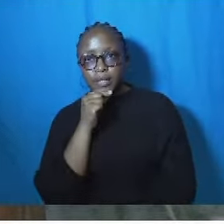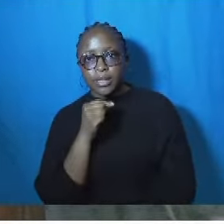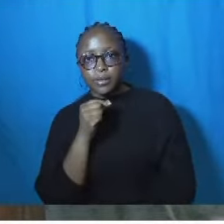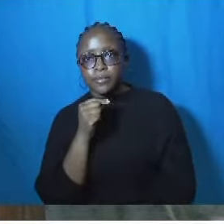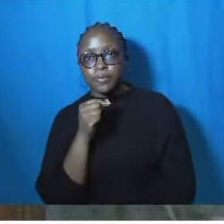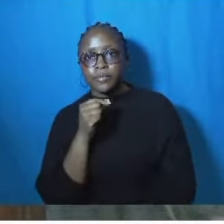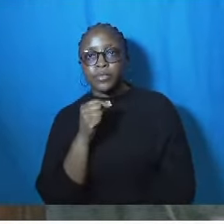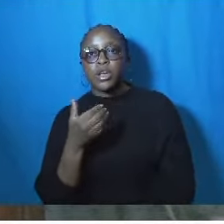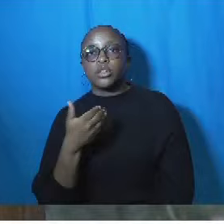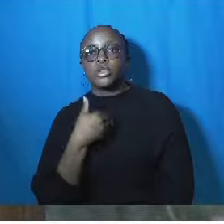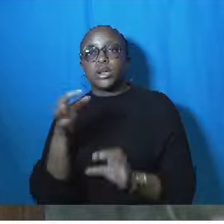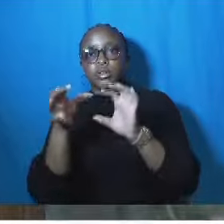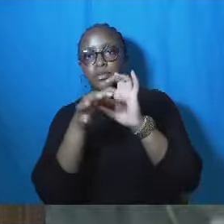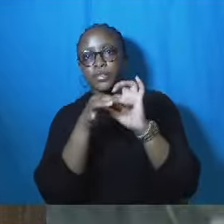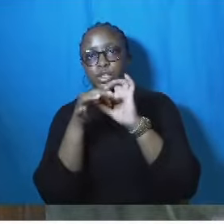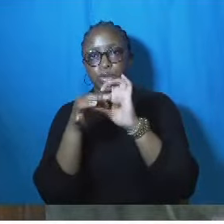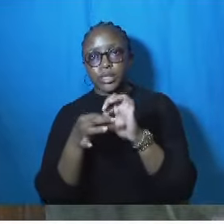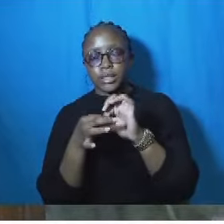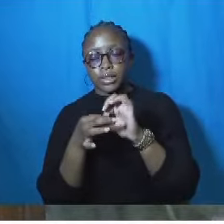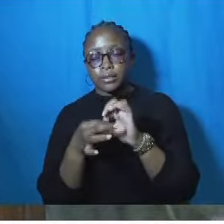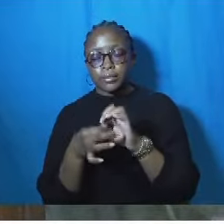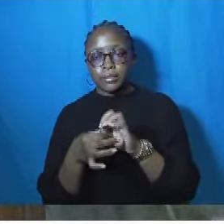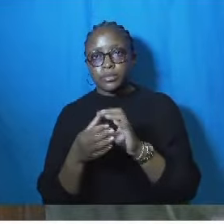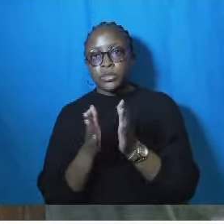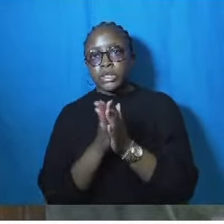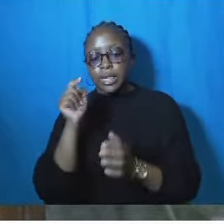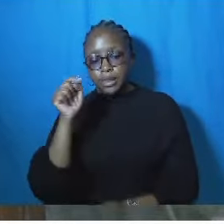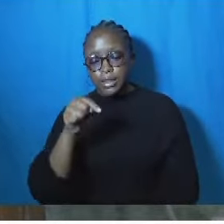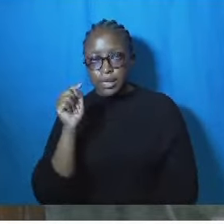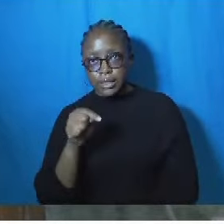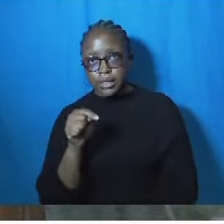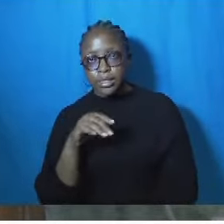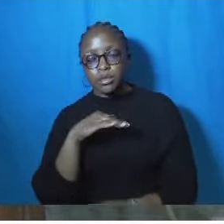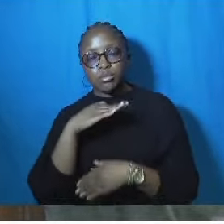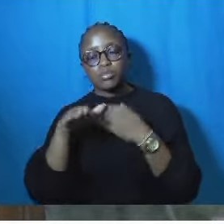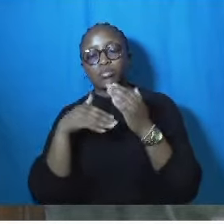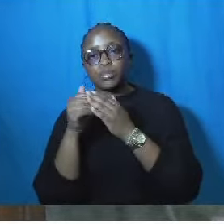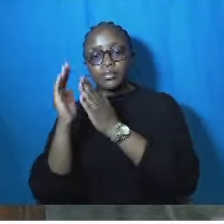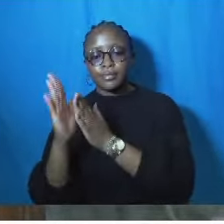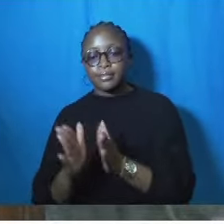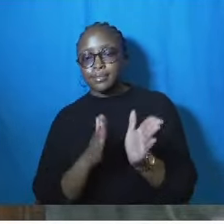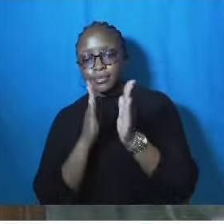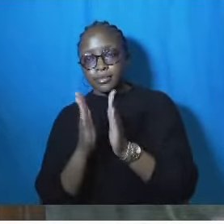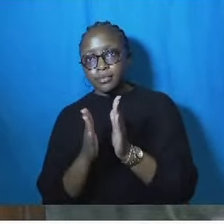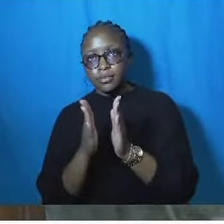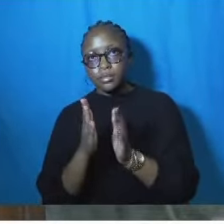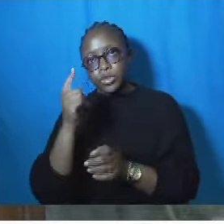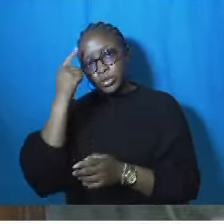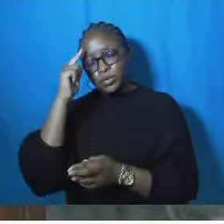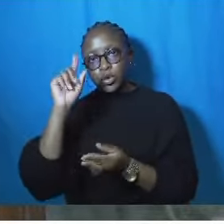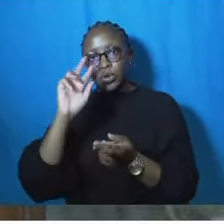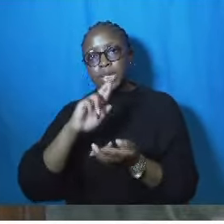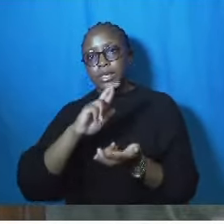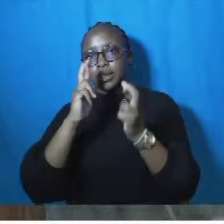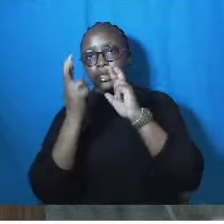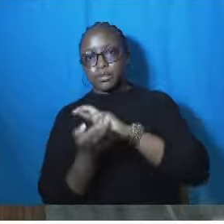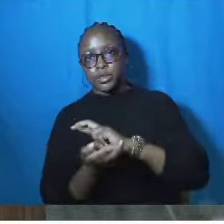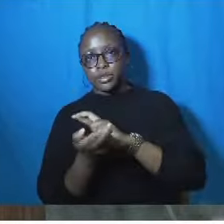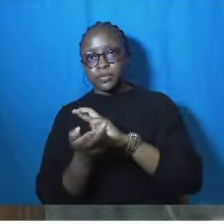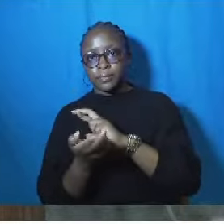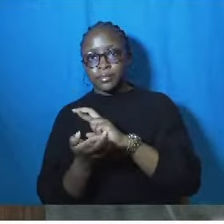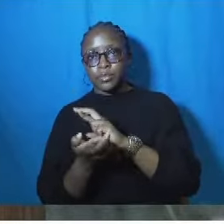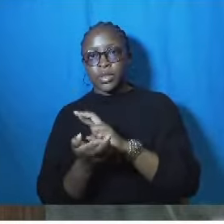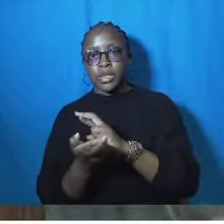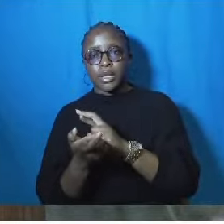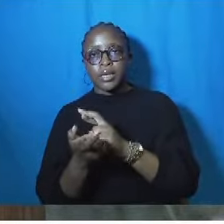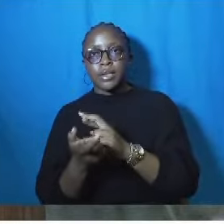purpose. And this is the whole plan of redemption, reconciling us to God and to